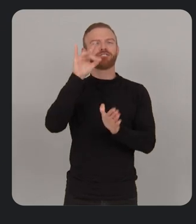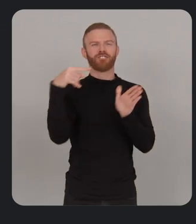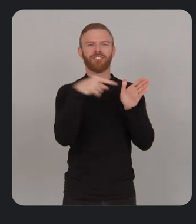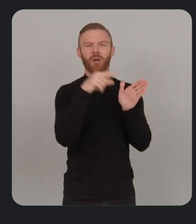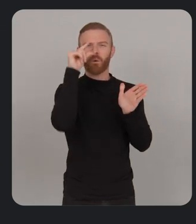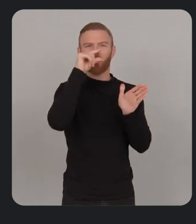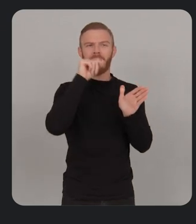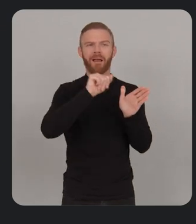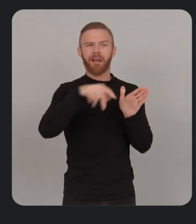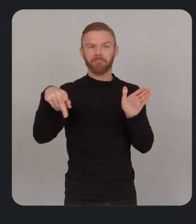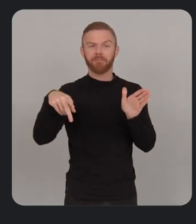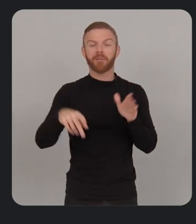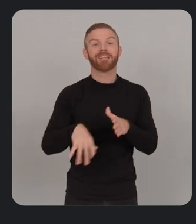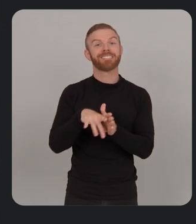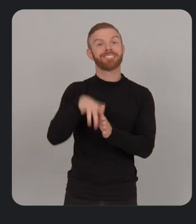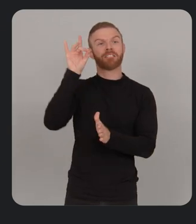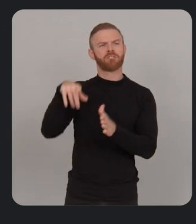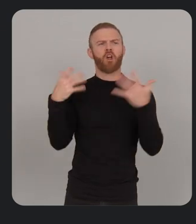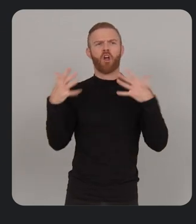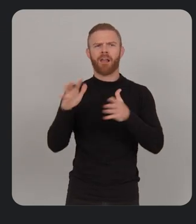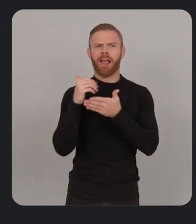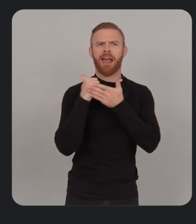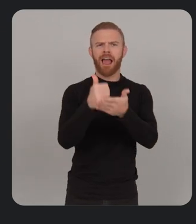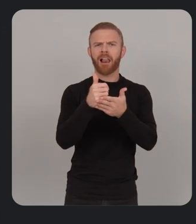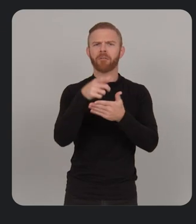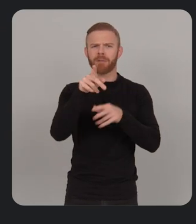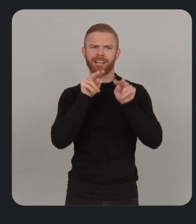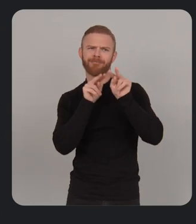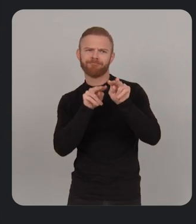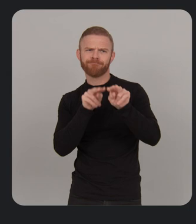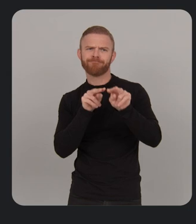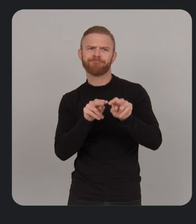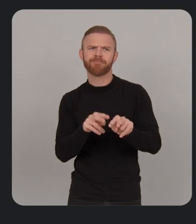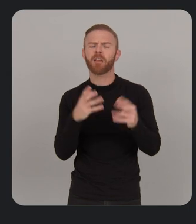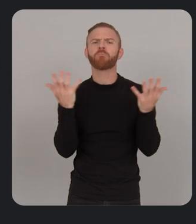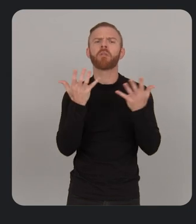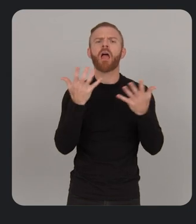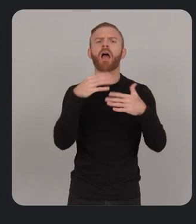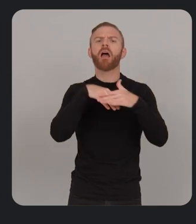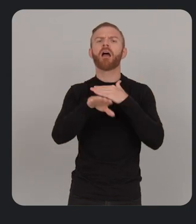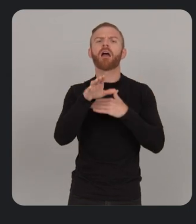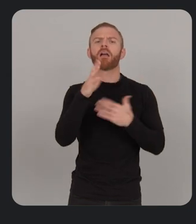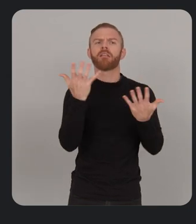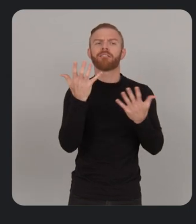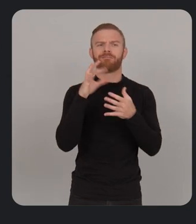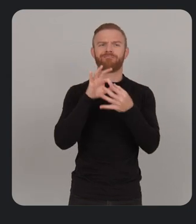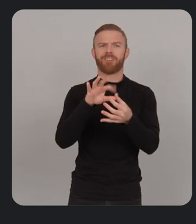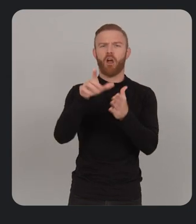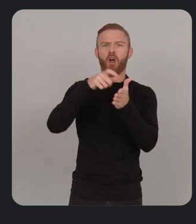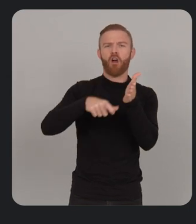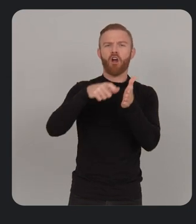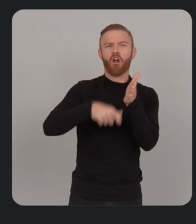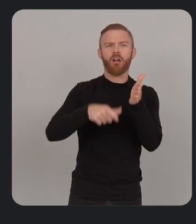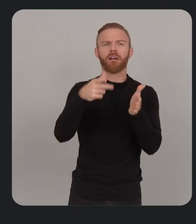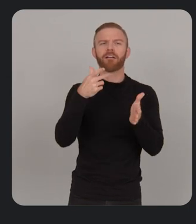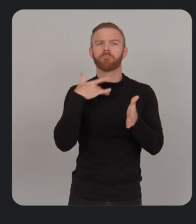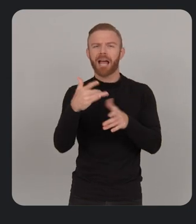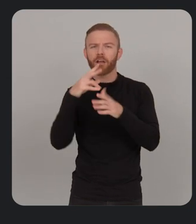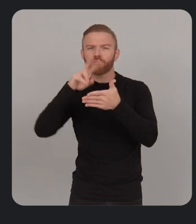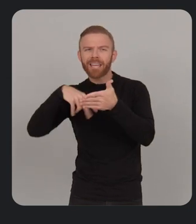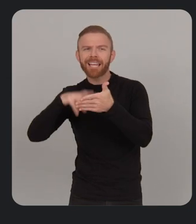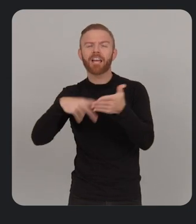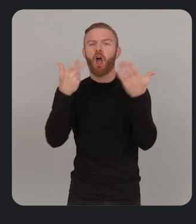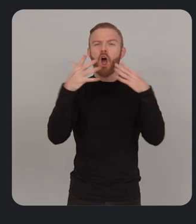discover already helps you stay on top of what you're into with articles suggested based on what you like and have searched